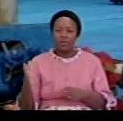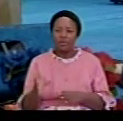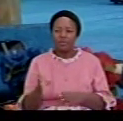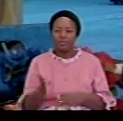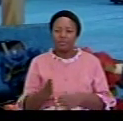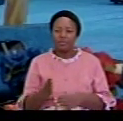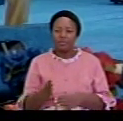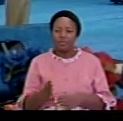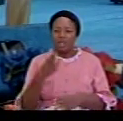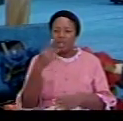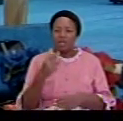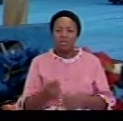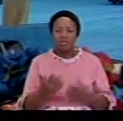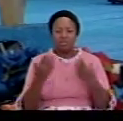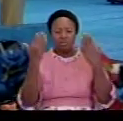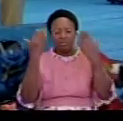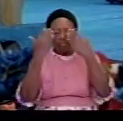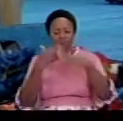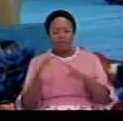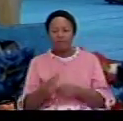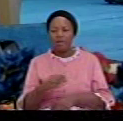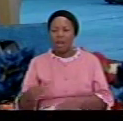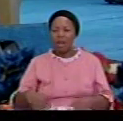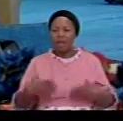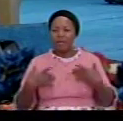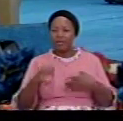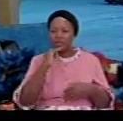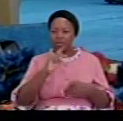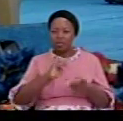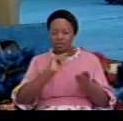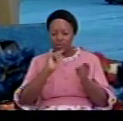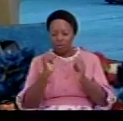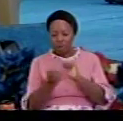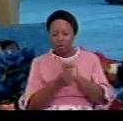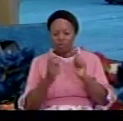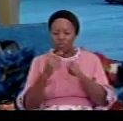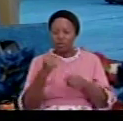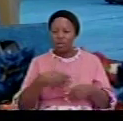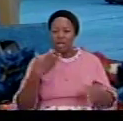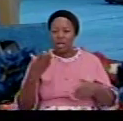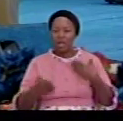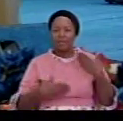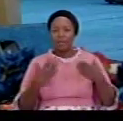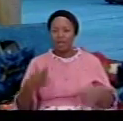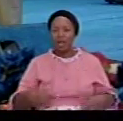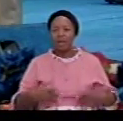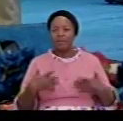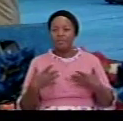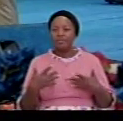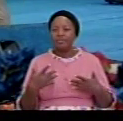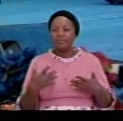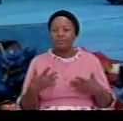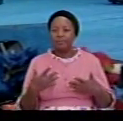The sorrowful life is turned to a happy life.